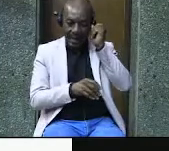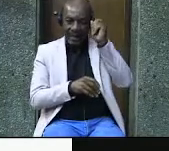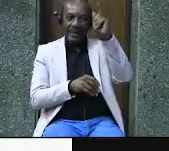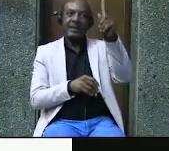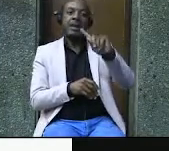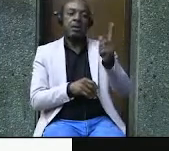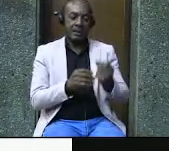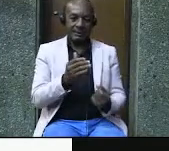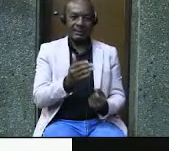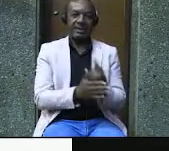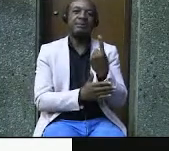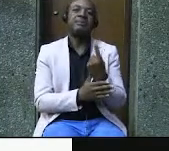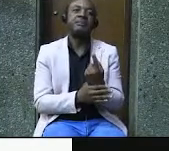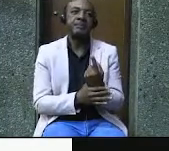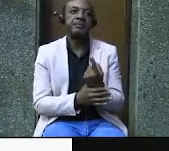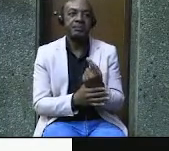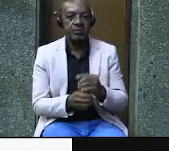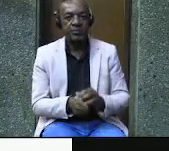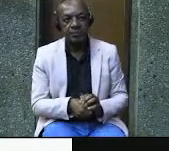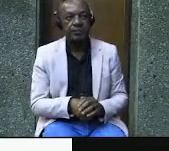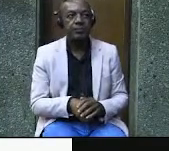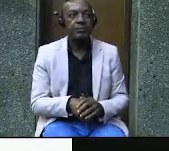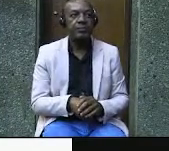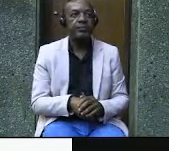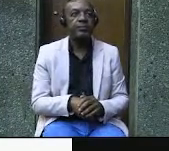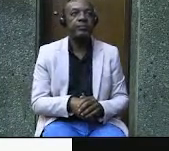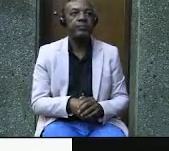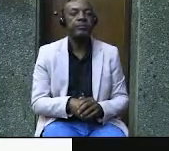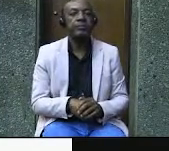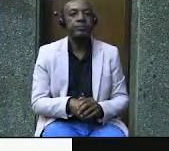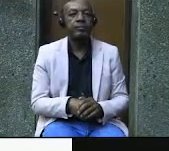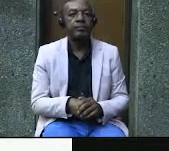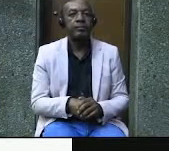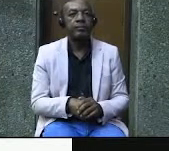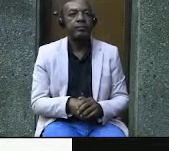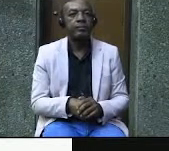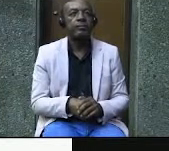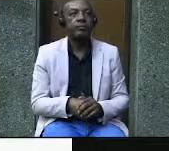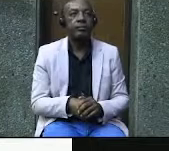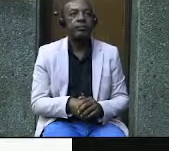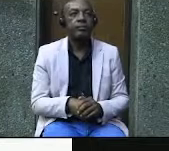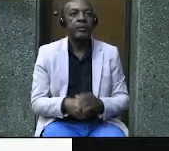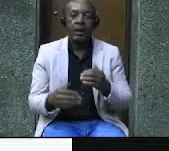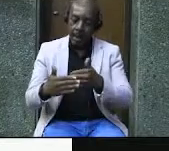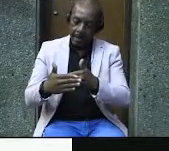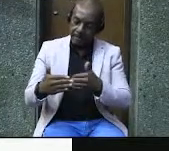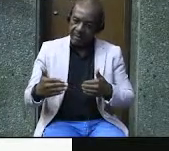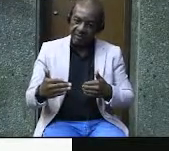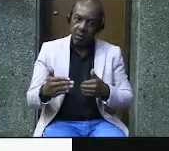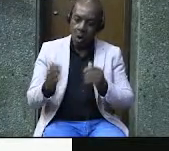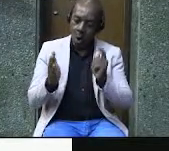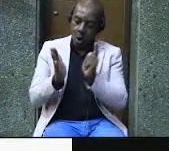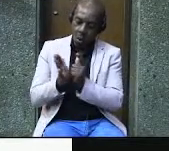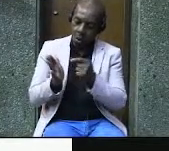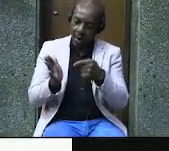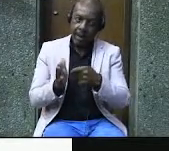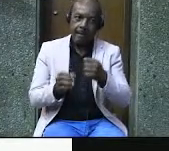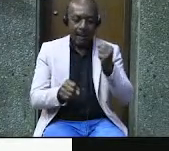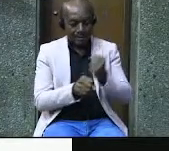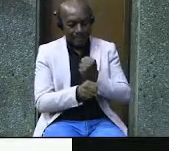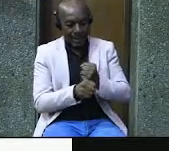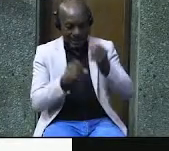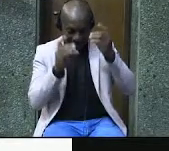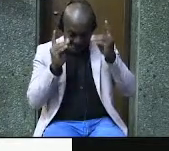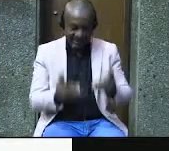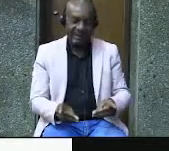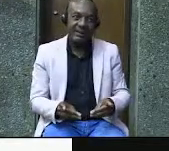the interests of the affected persons before a decision can be reached.